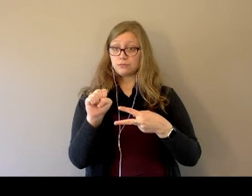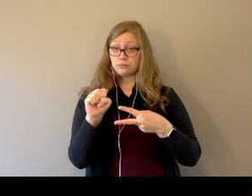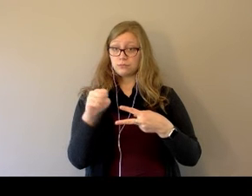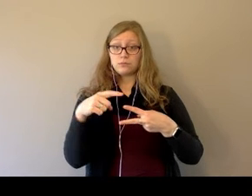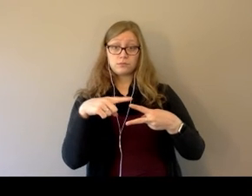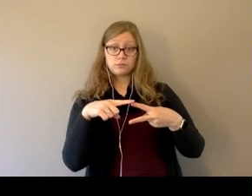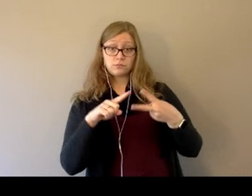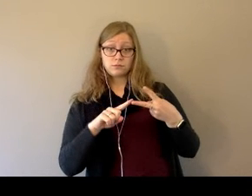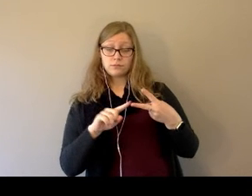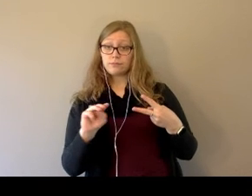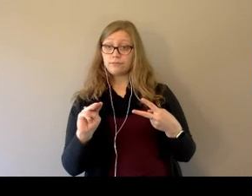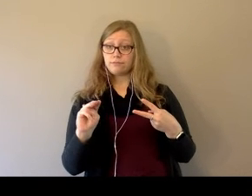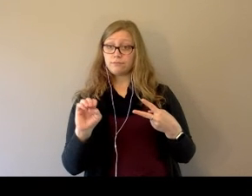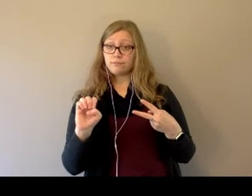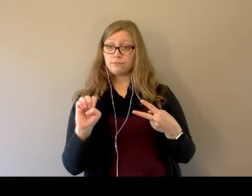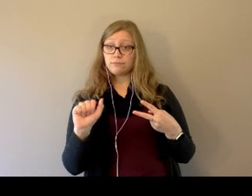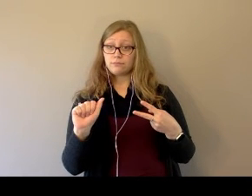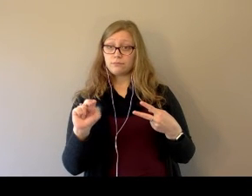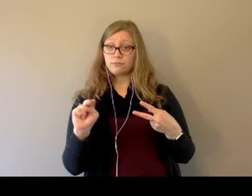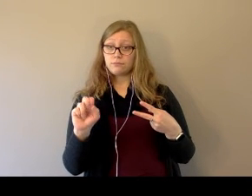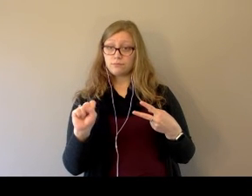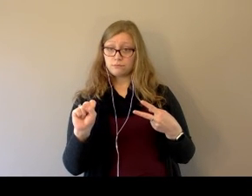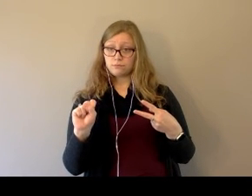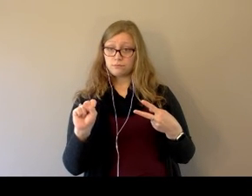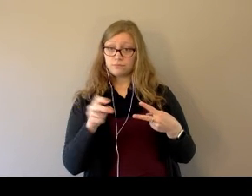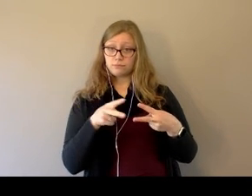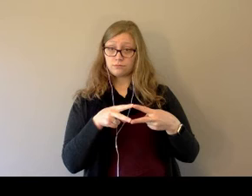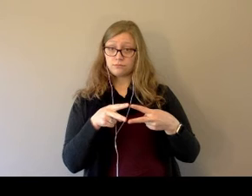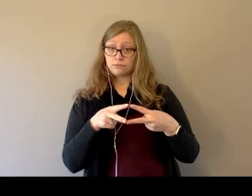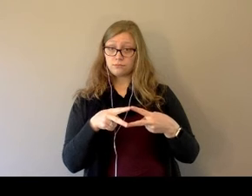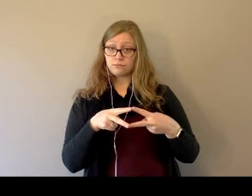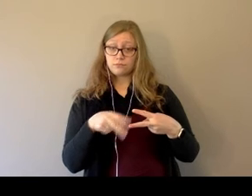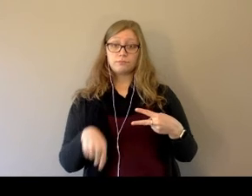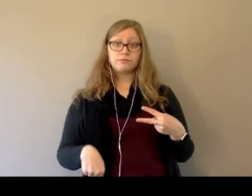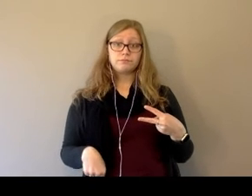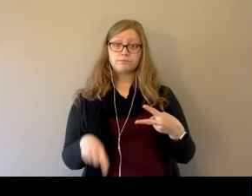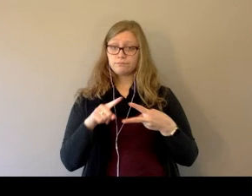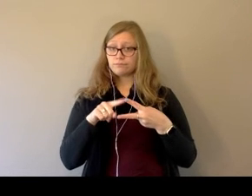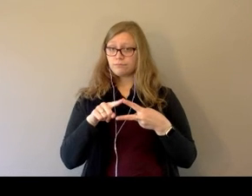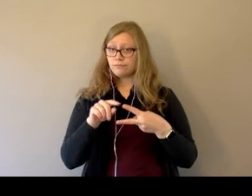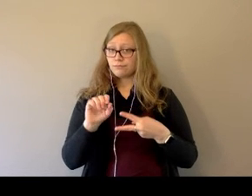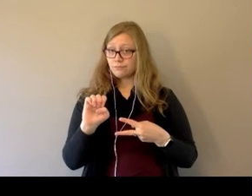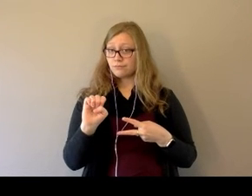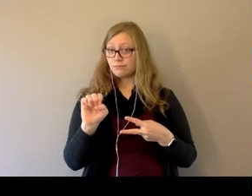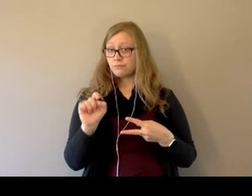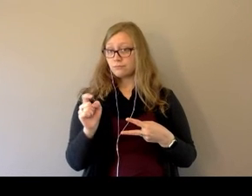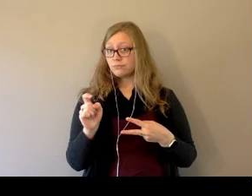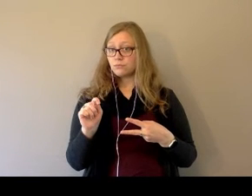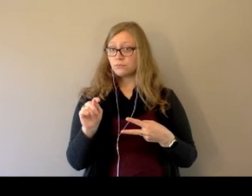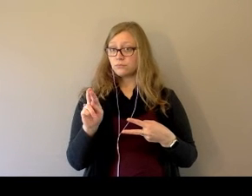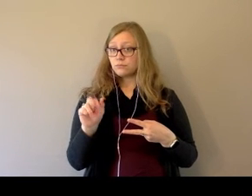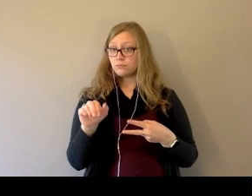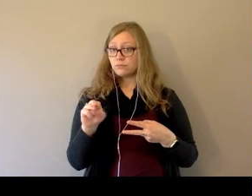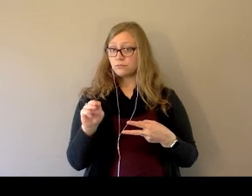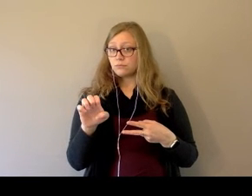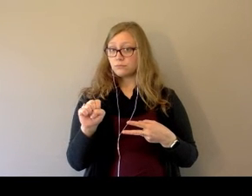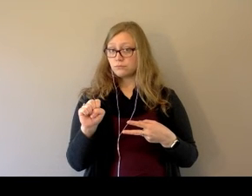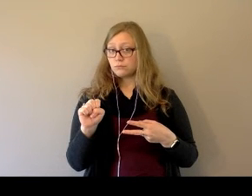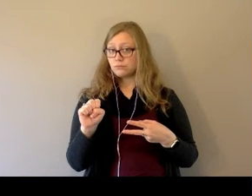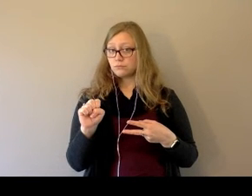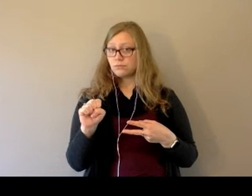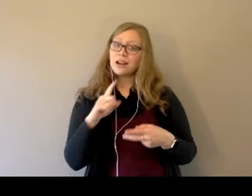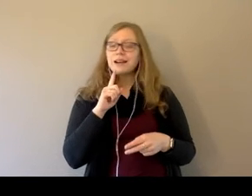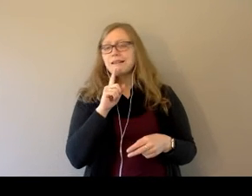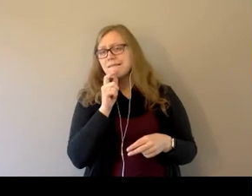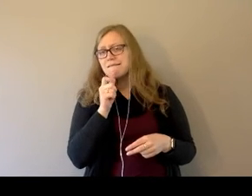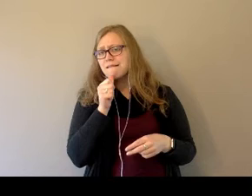and means. And you can see where this word extremes comes from, not so much when it's written as fractions,